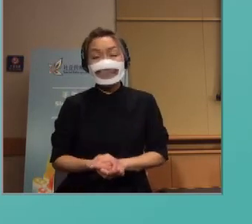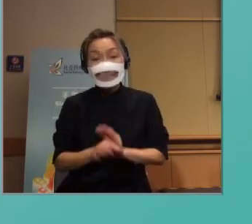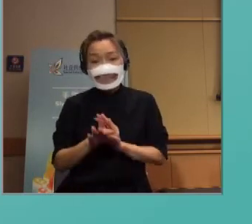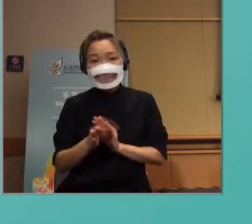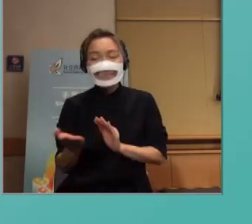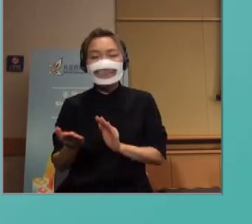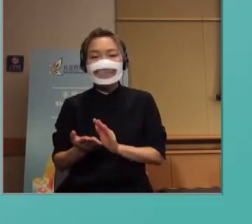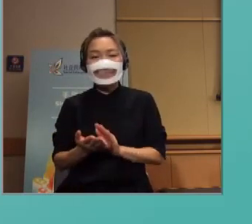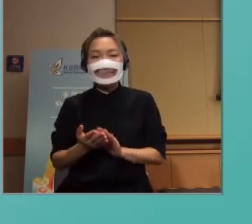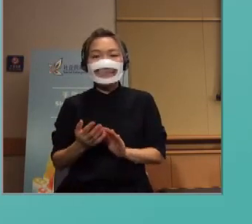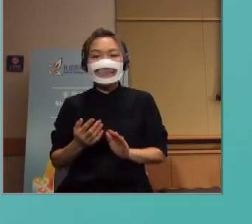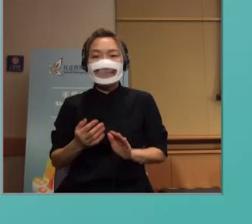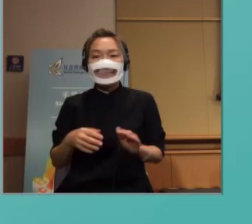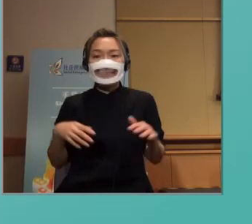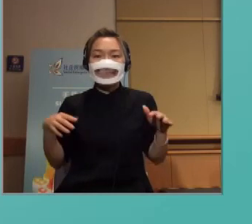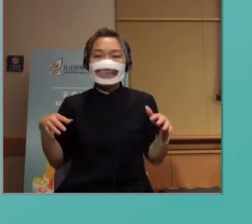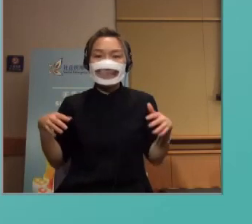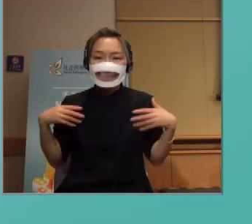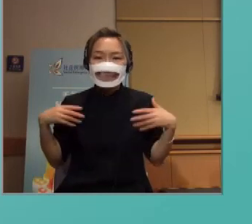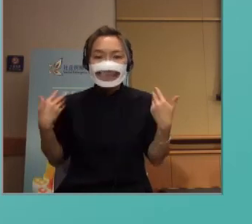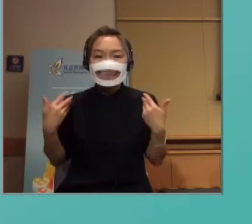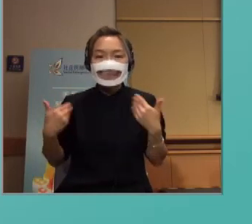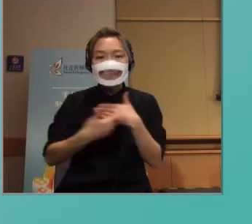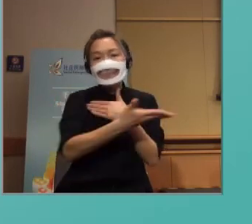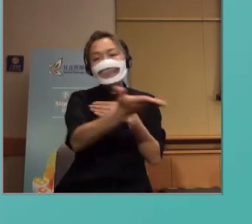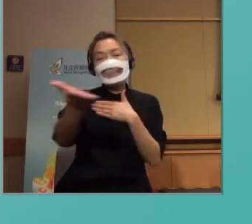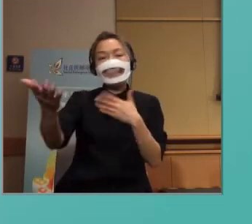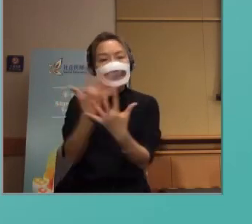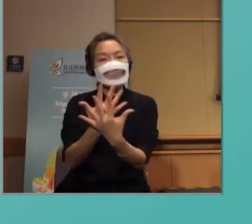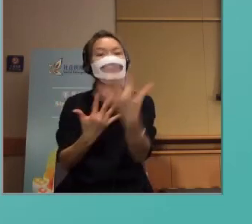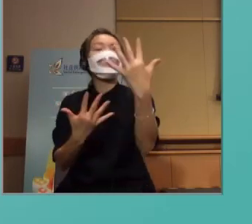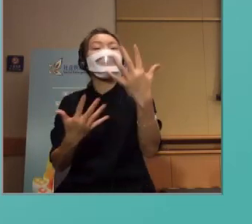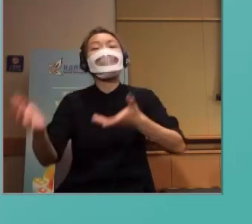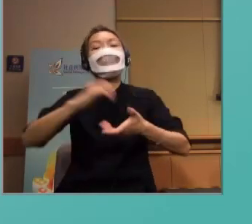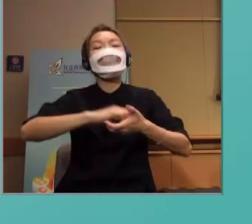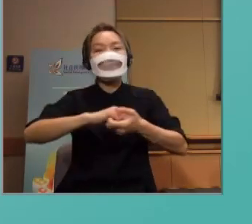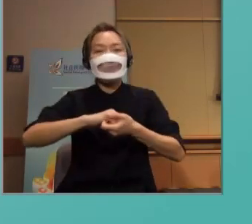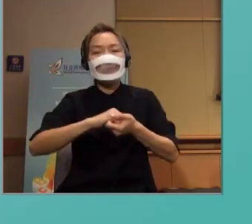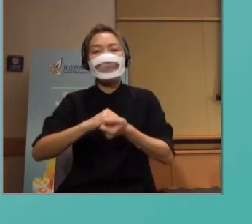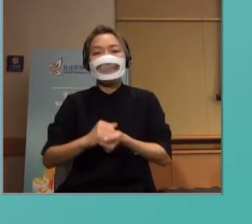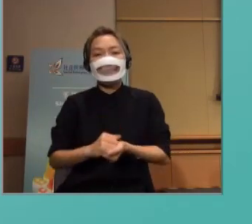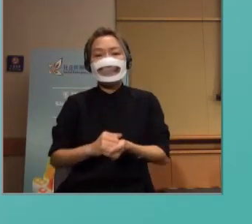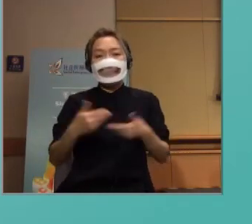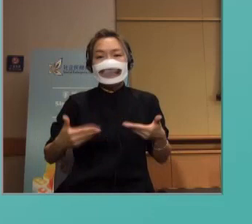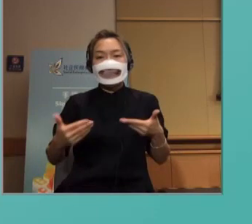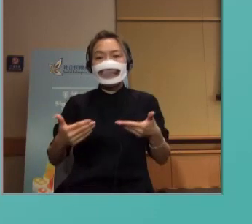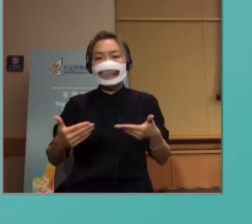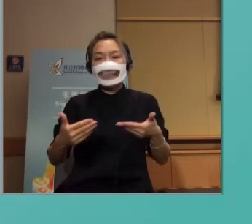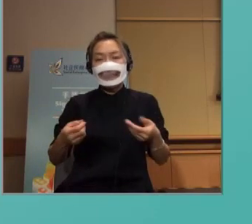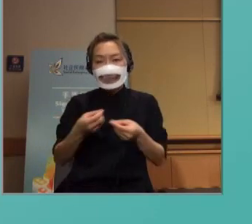not take too much time and pass it on to him. Thank you so much. So I'll pass the stage to Erich Wong, Head of Growth